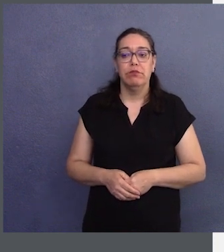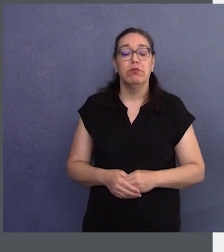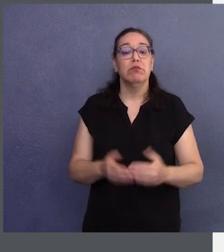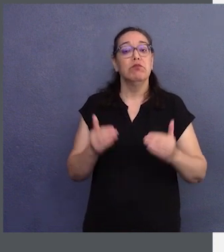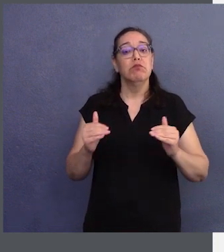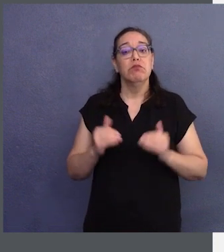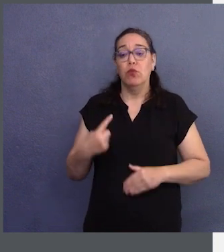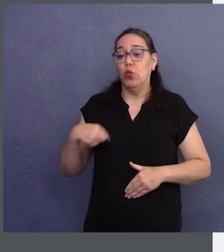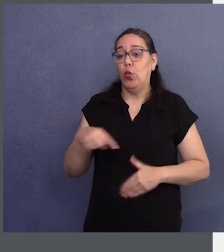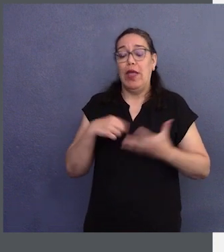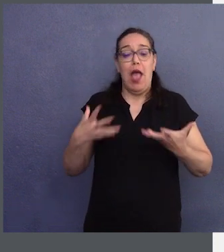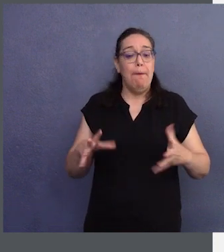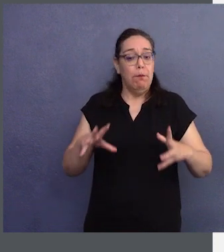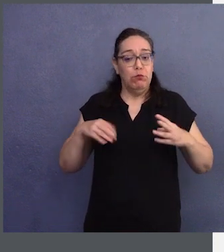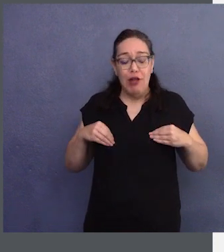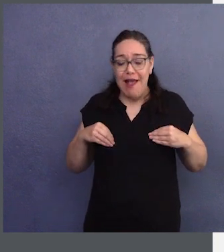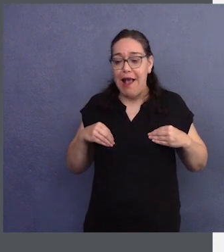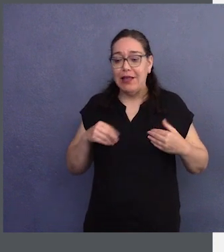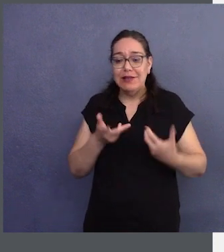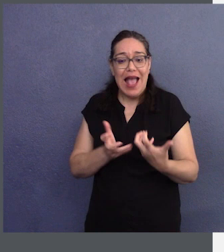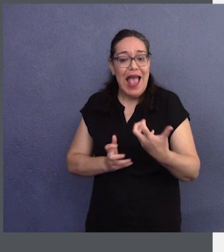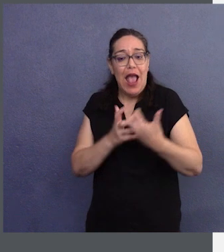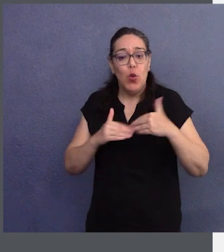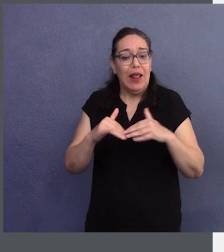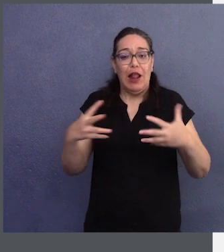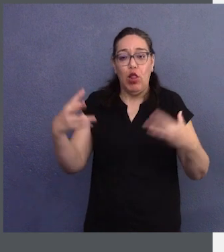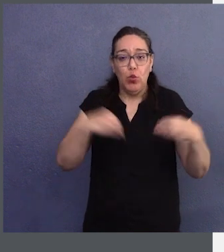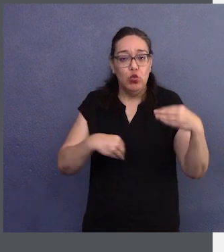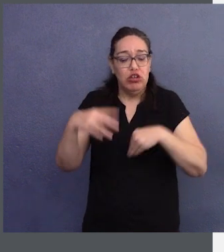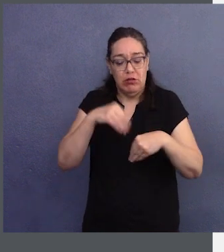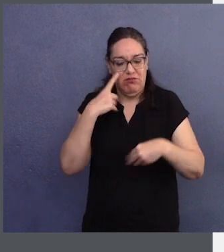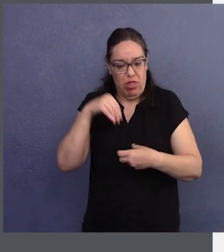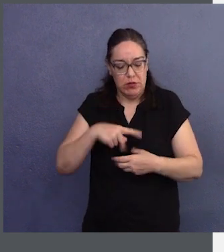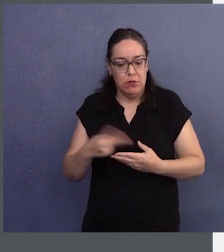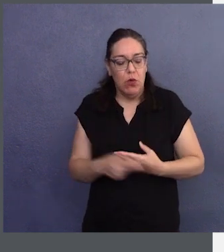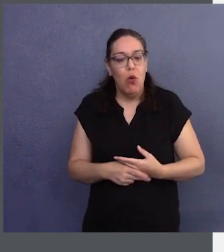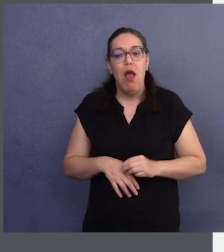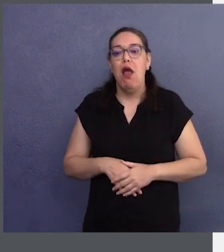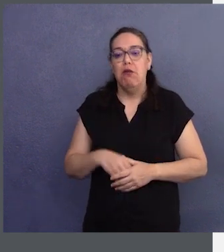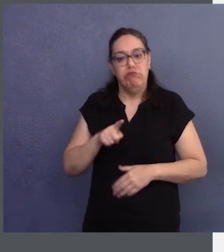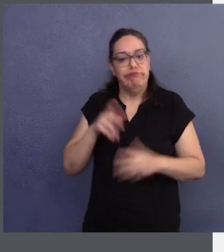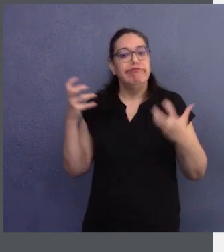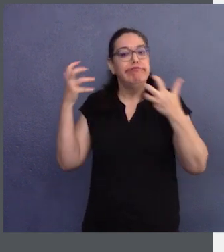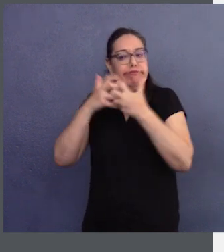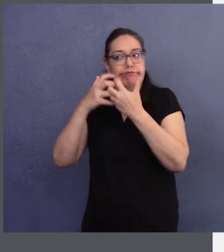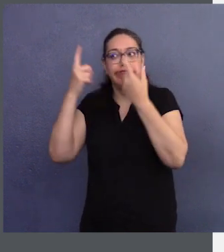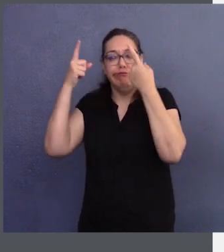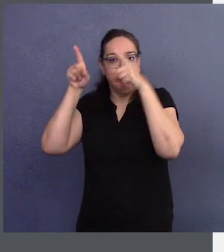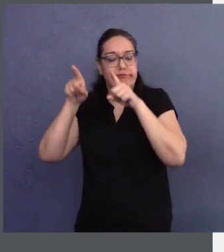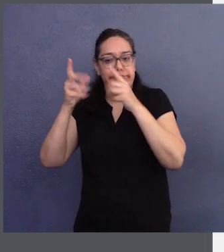We embrace equity and inclusion as part of this program. This is in alignment with what